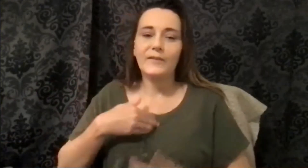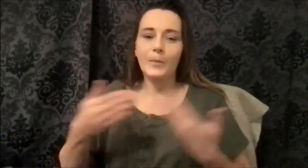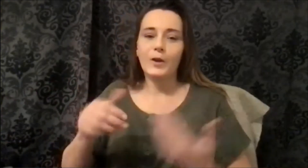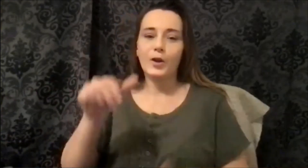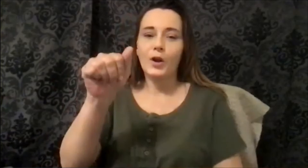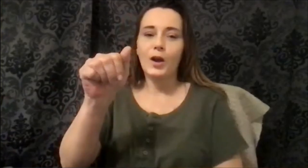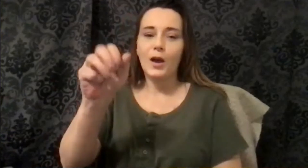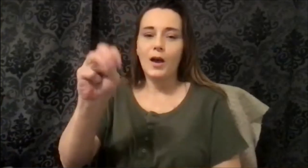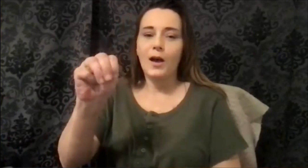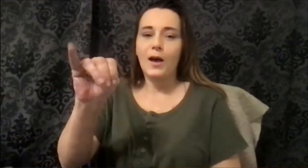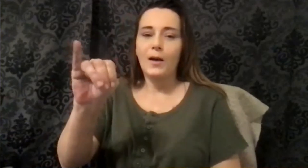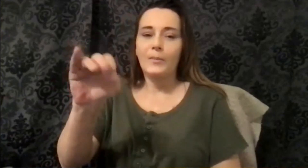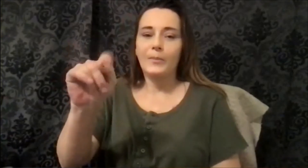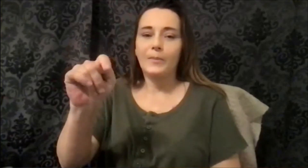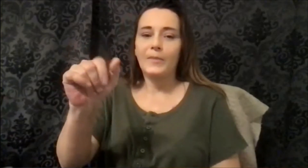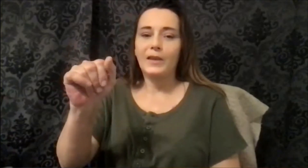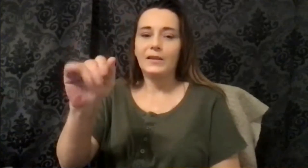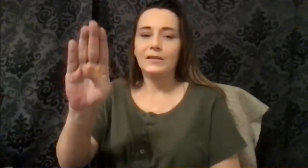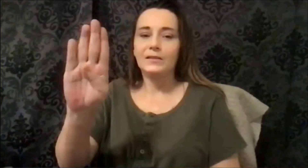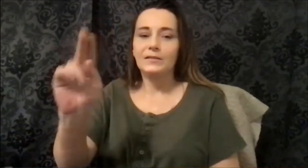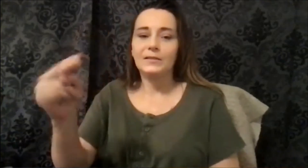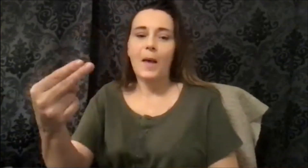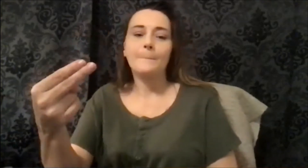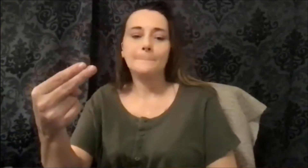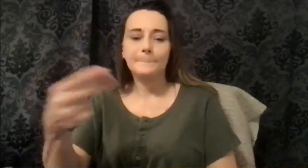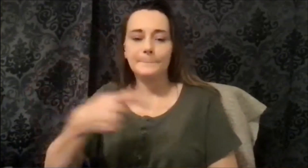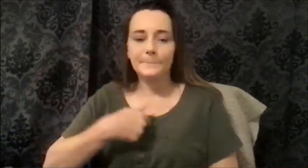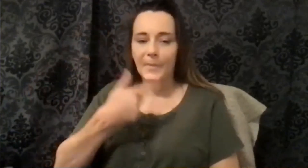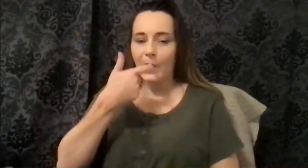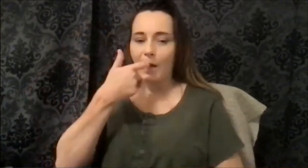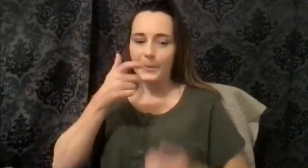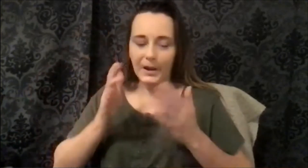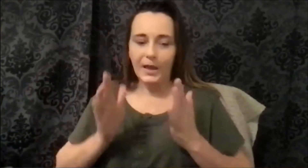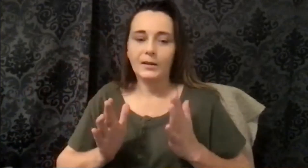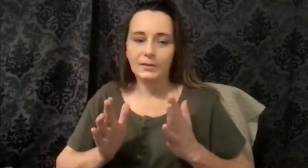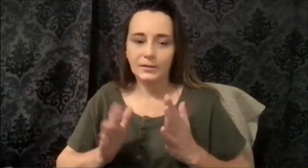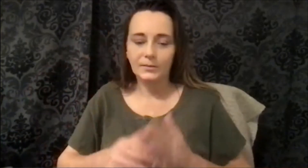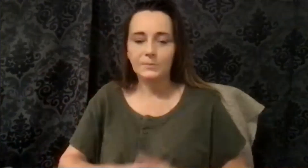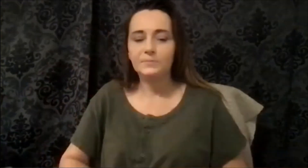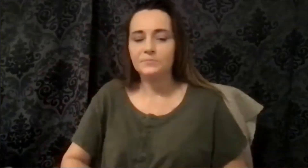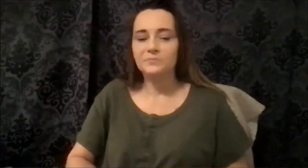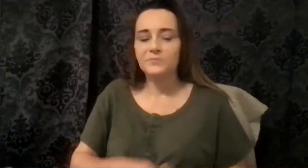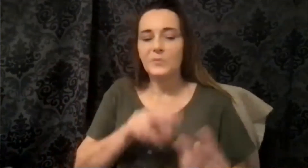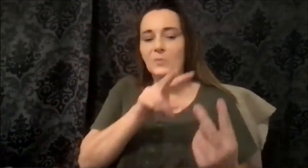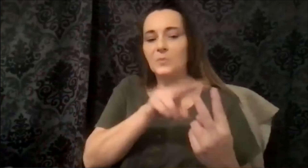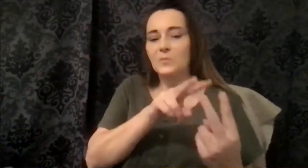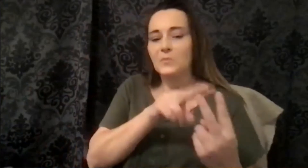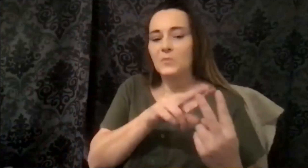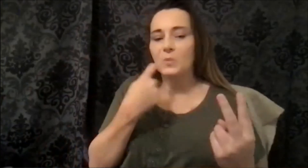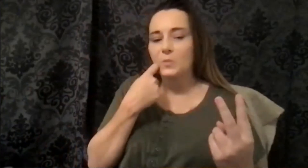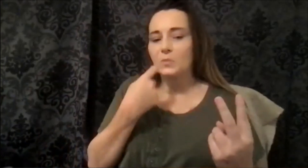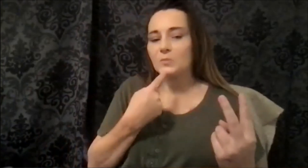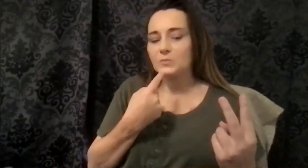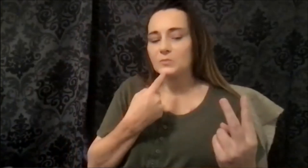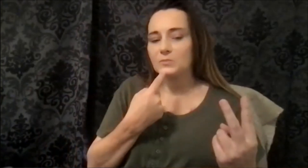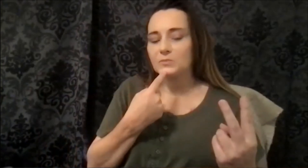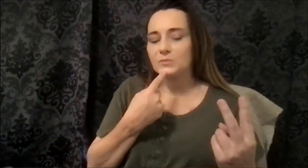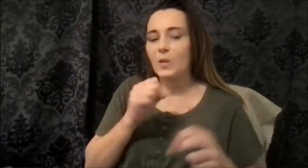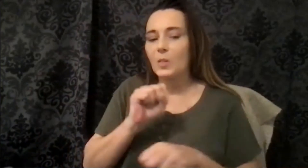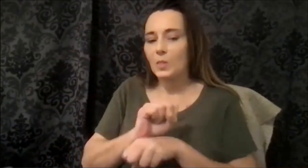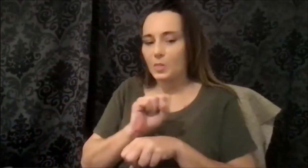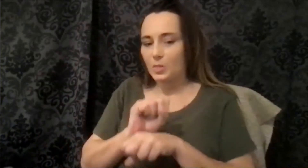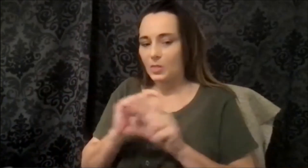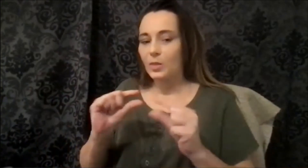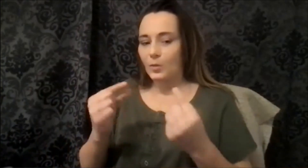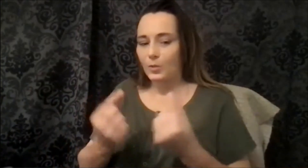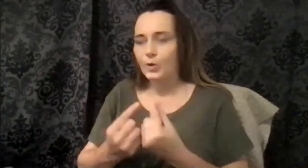addict. Just to add to what Irene and Joel were saying, the work group did